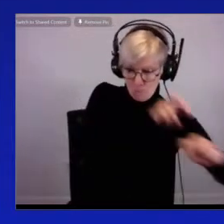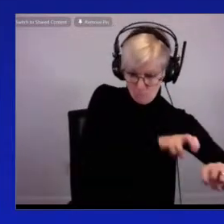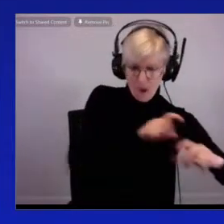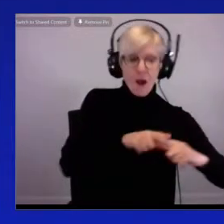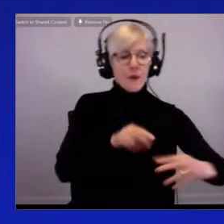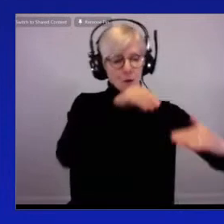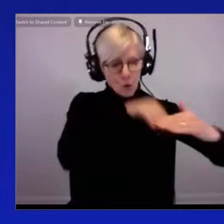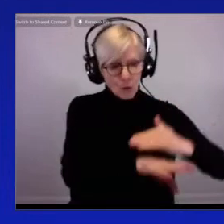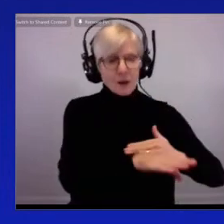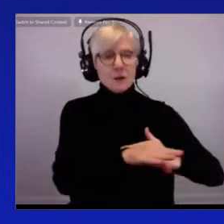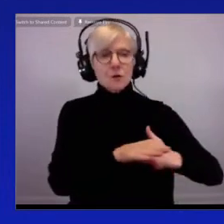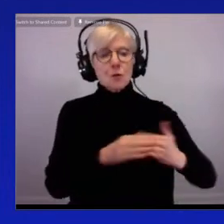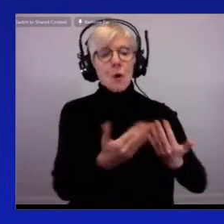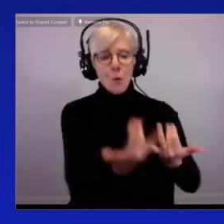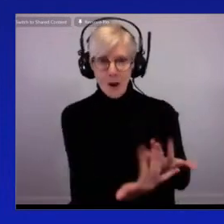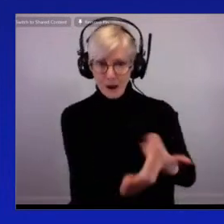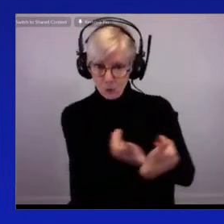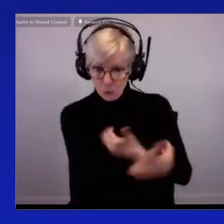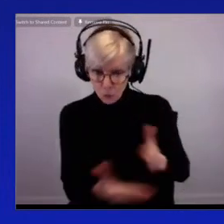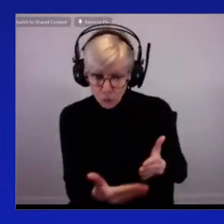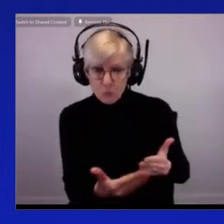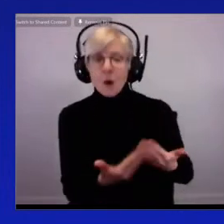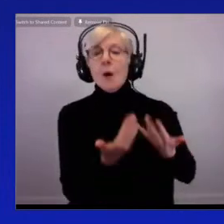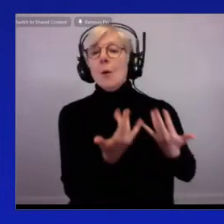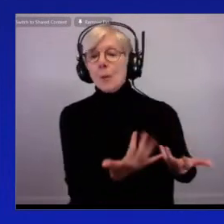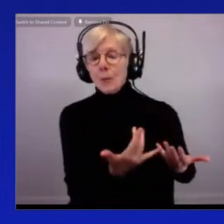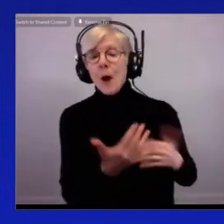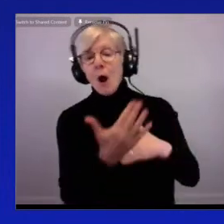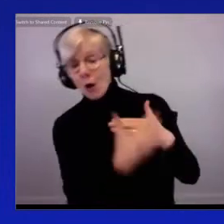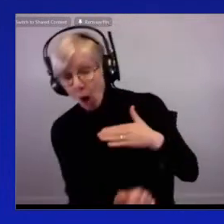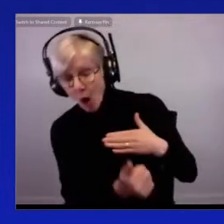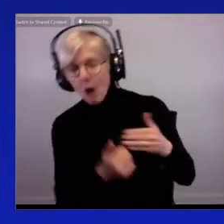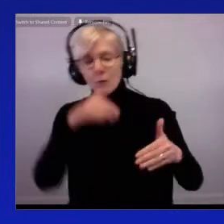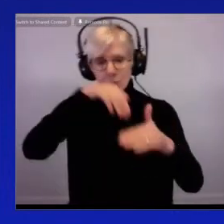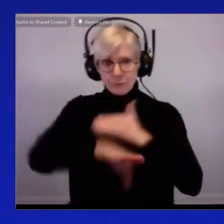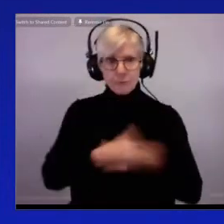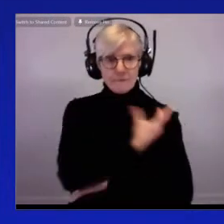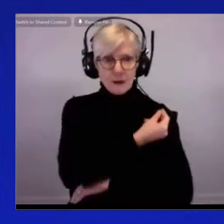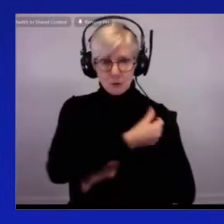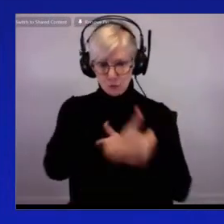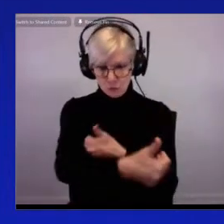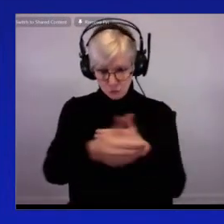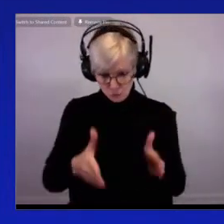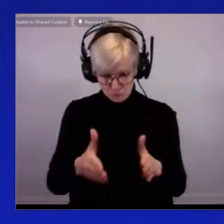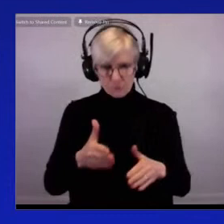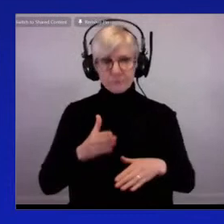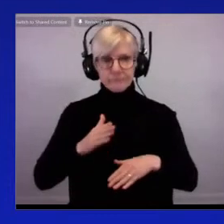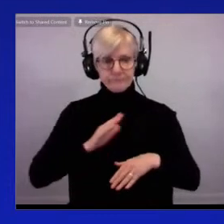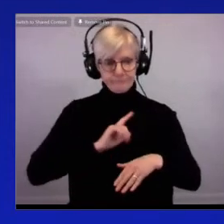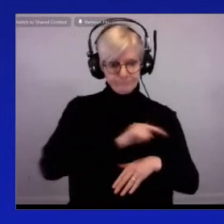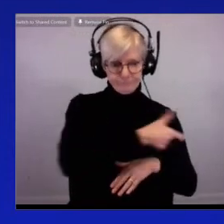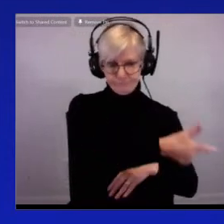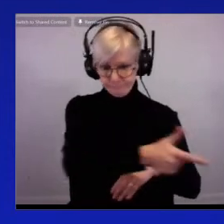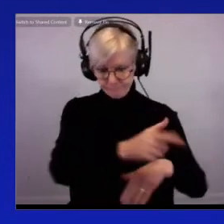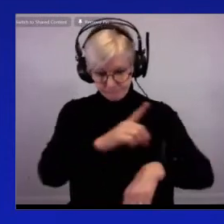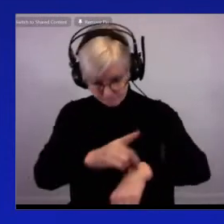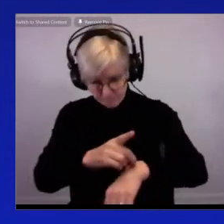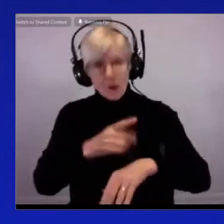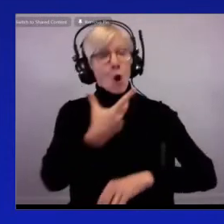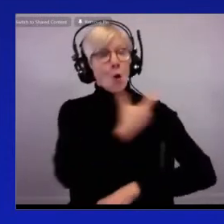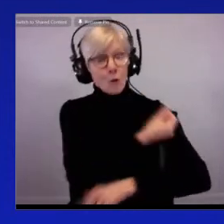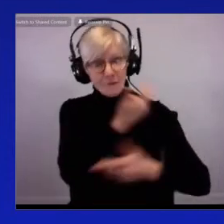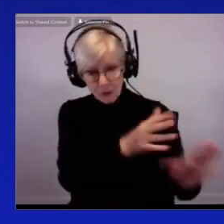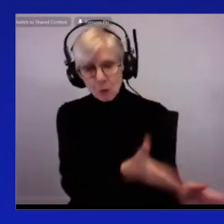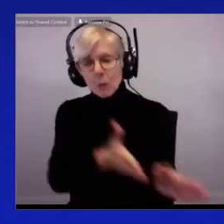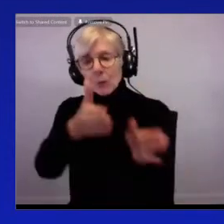go into pre-vaccine waiting room, after which they will be called into the vaccination room when it's their turn. After they receive their vaccine, they will go